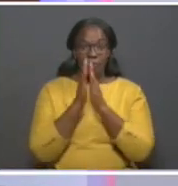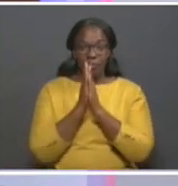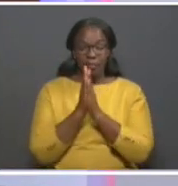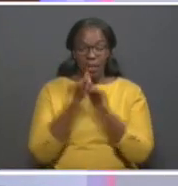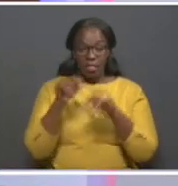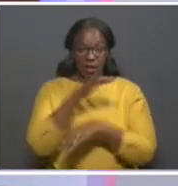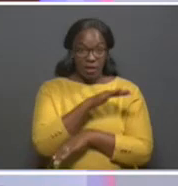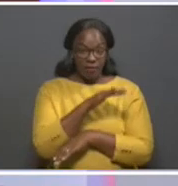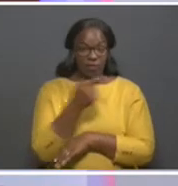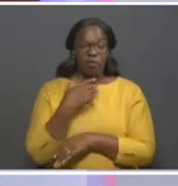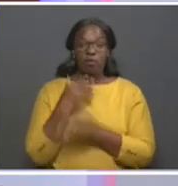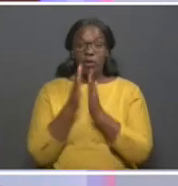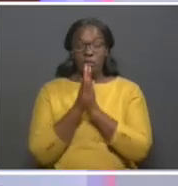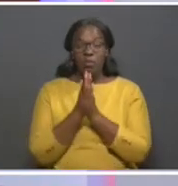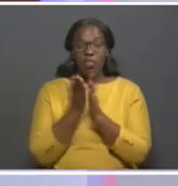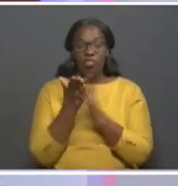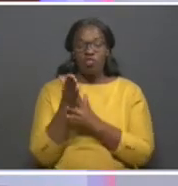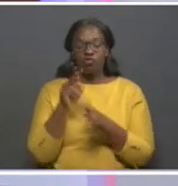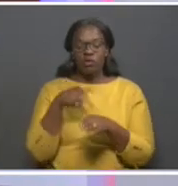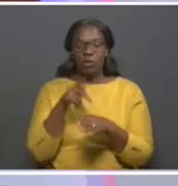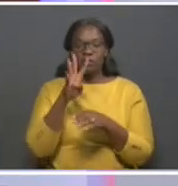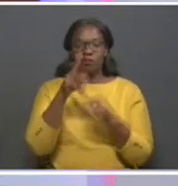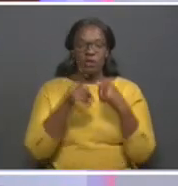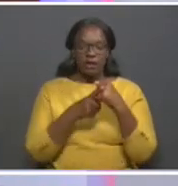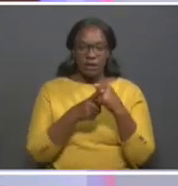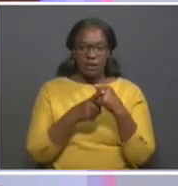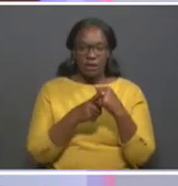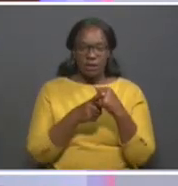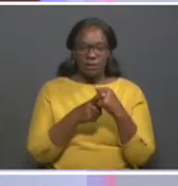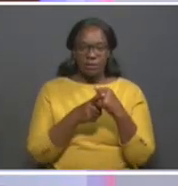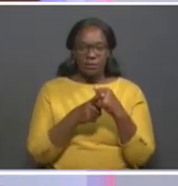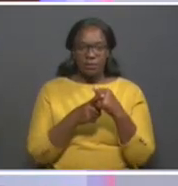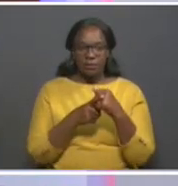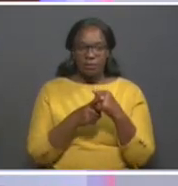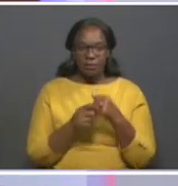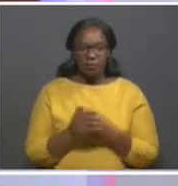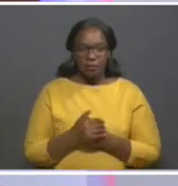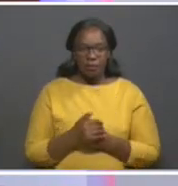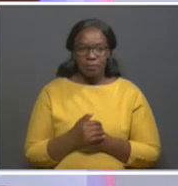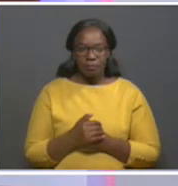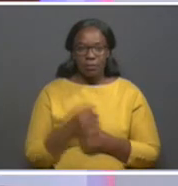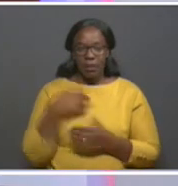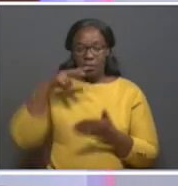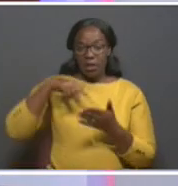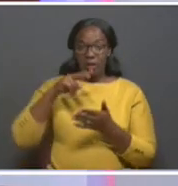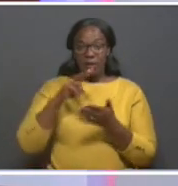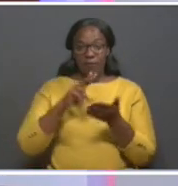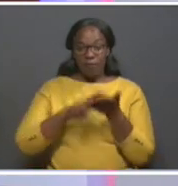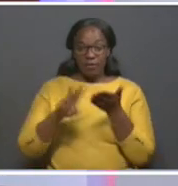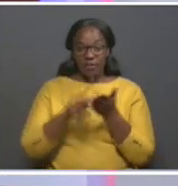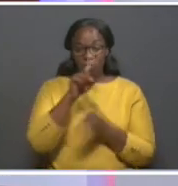we want to pray through Psalm 46. Psalm 46, I read the first three